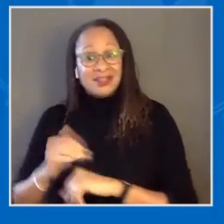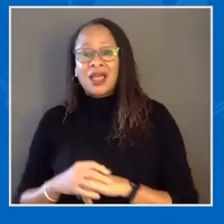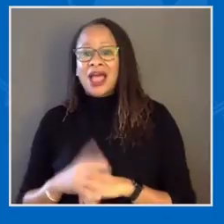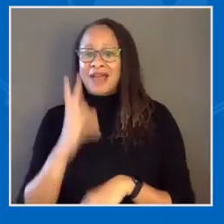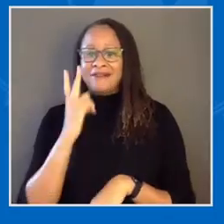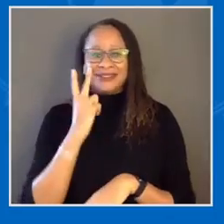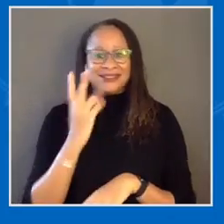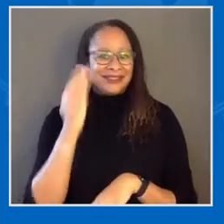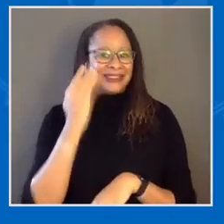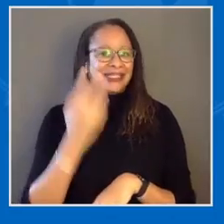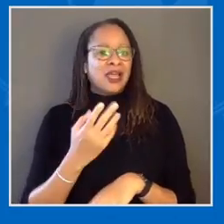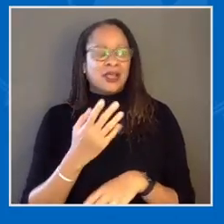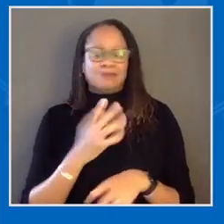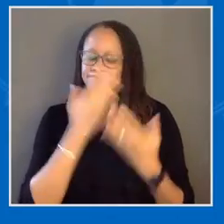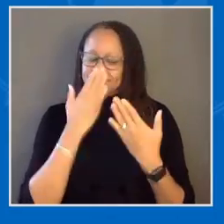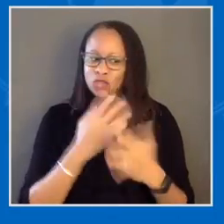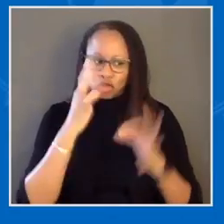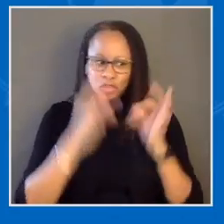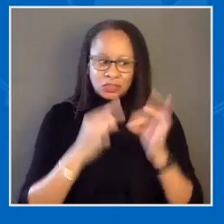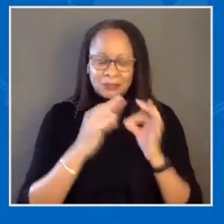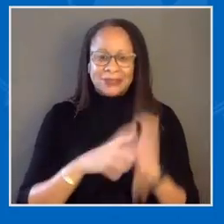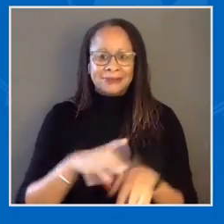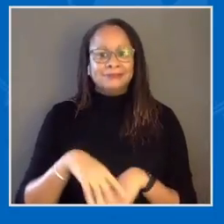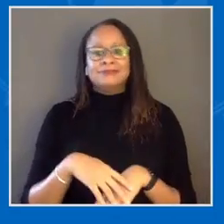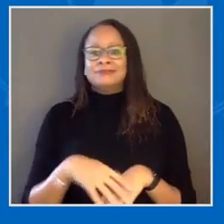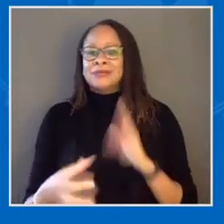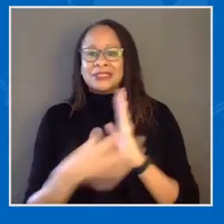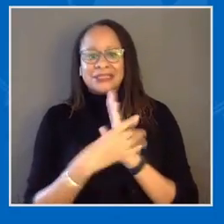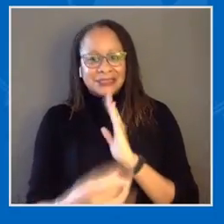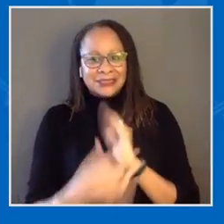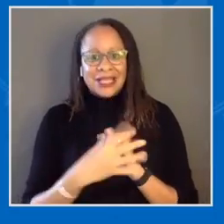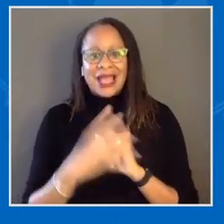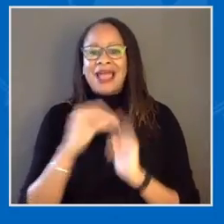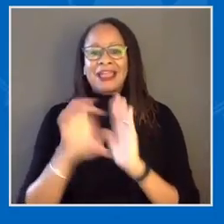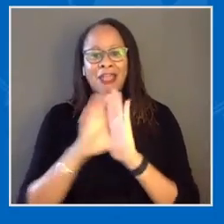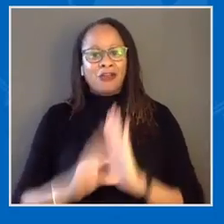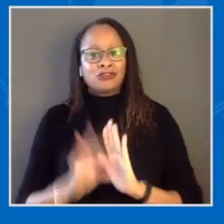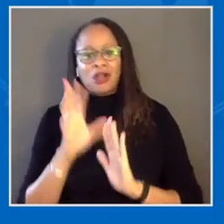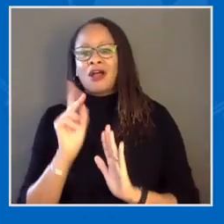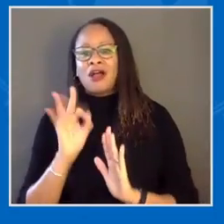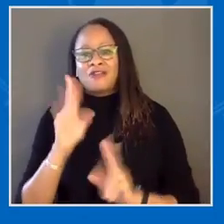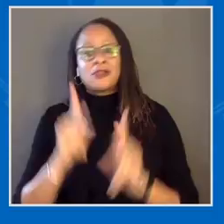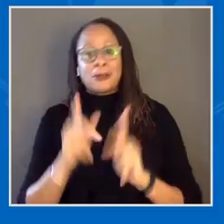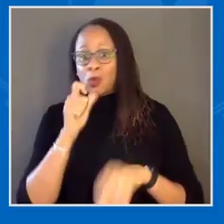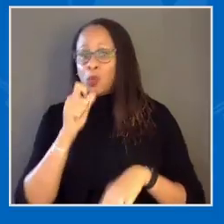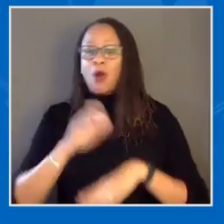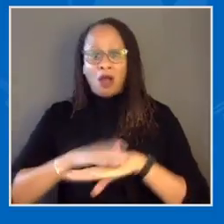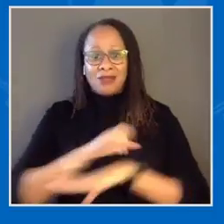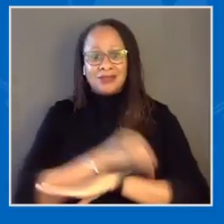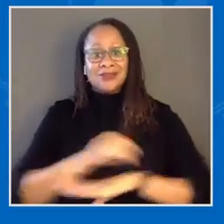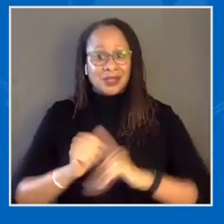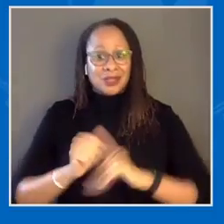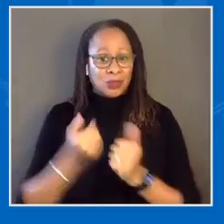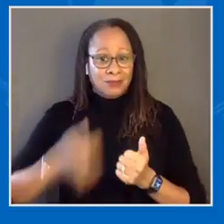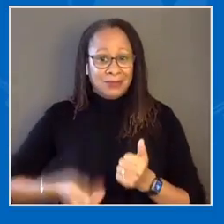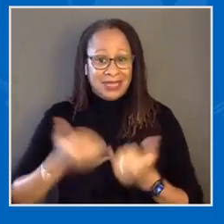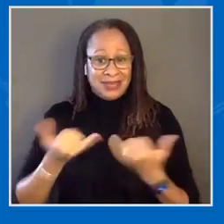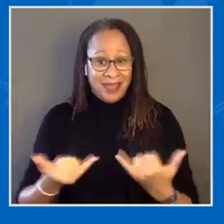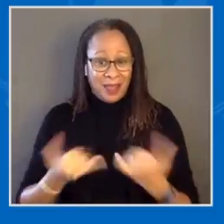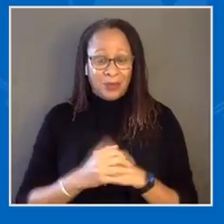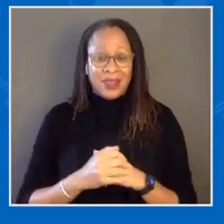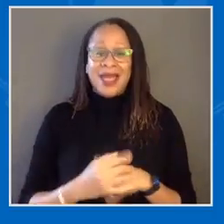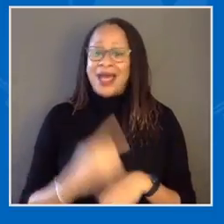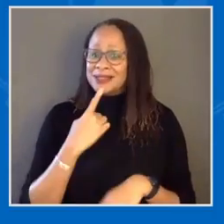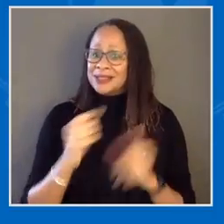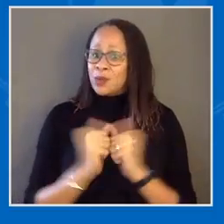sound judgment, expertise, and character of the people on this stage. I can say with